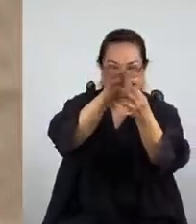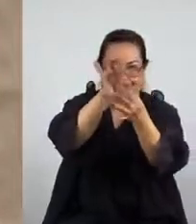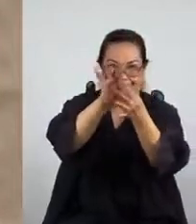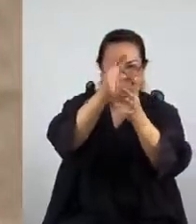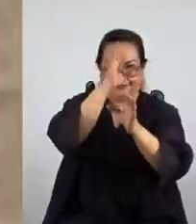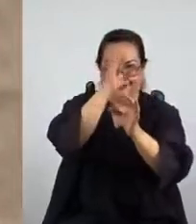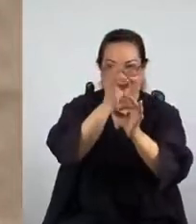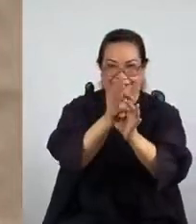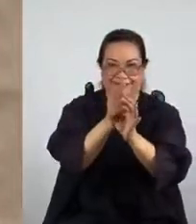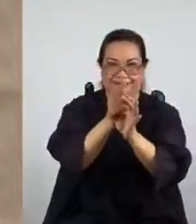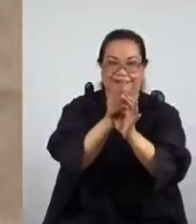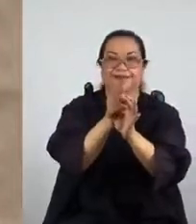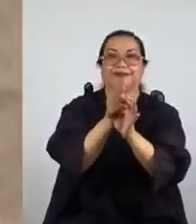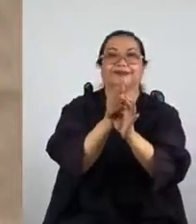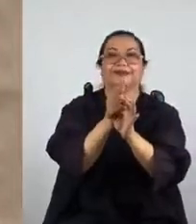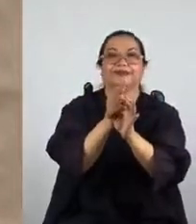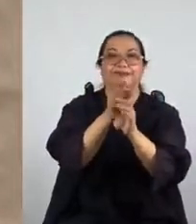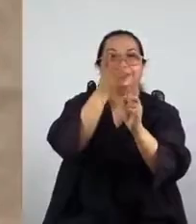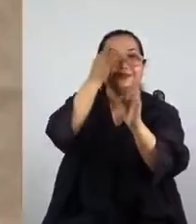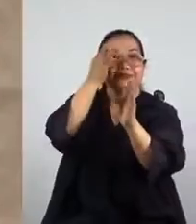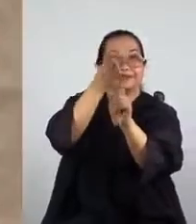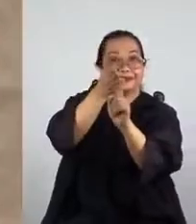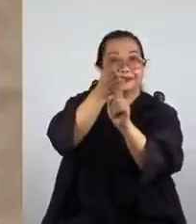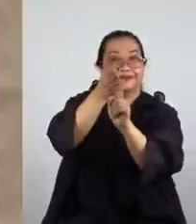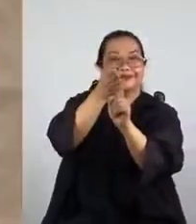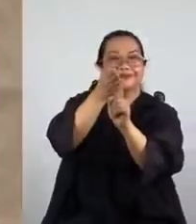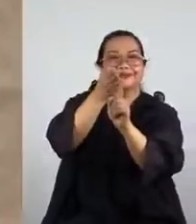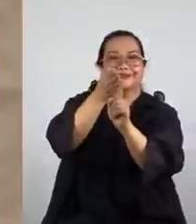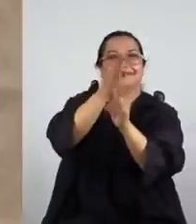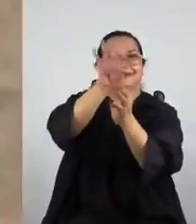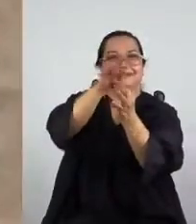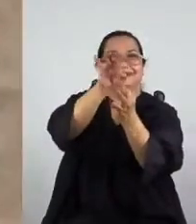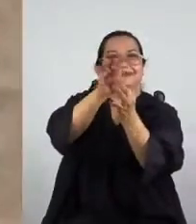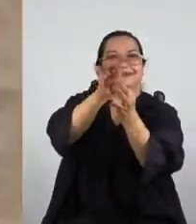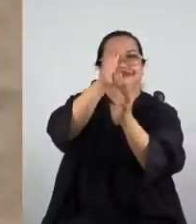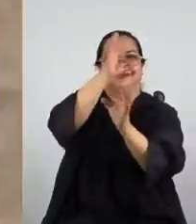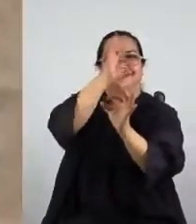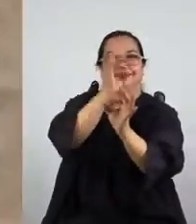back to ESV later. Fix our eyes on the perfecter of faith.